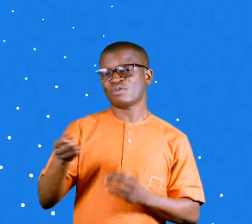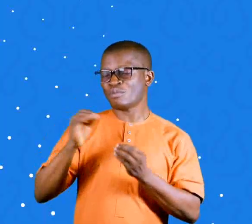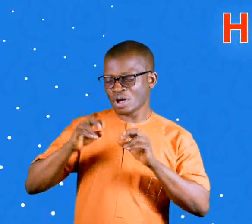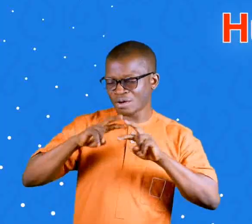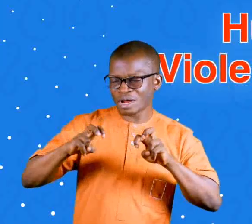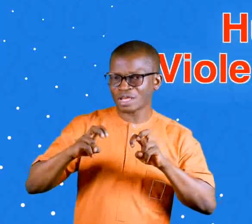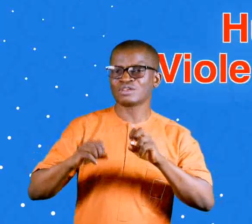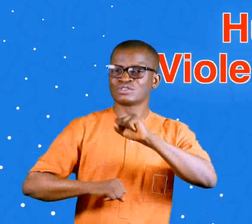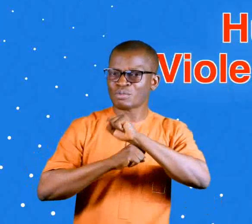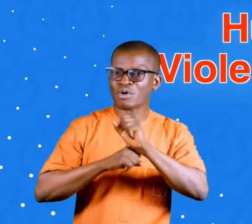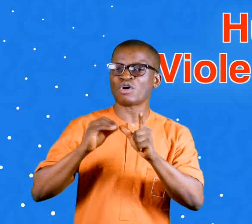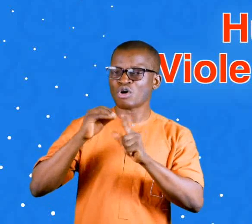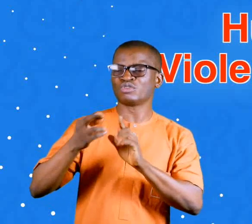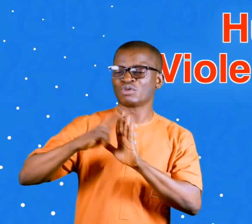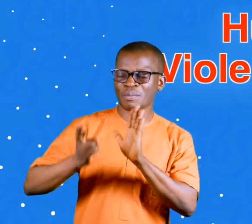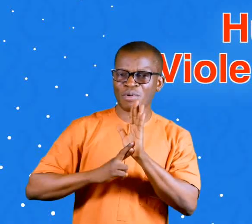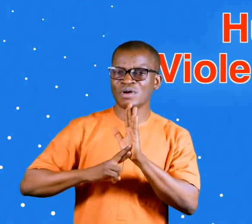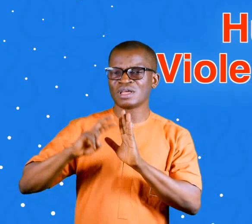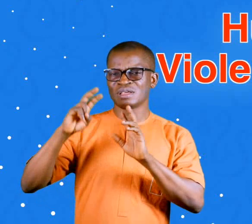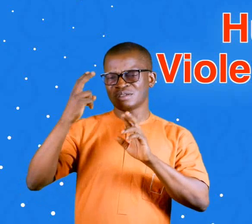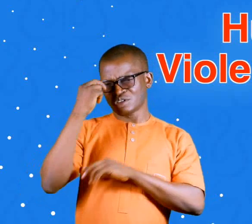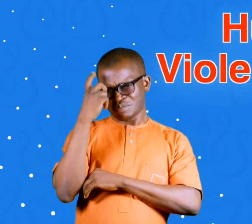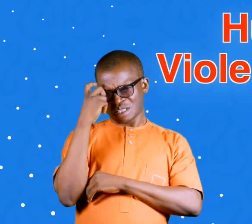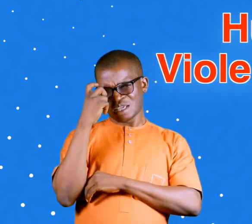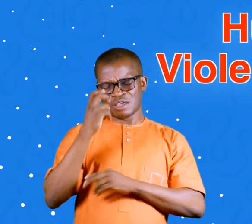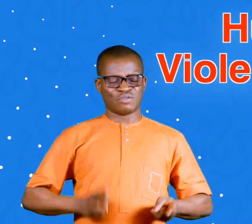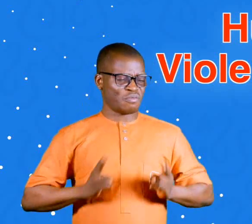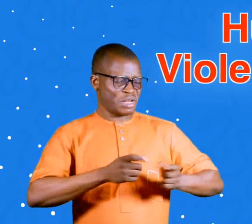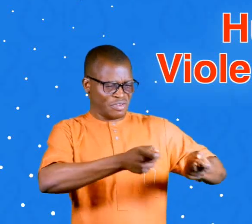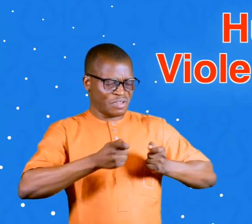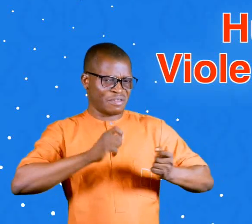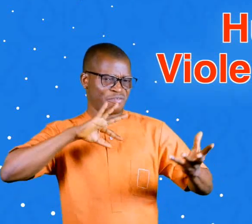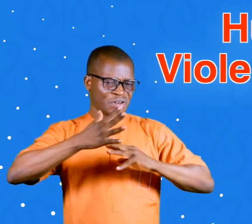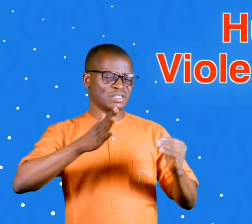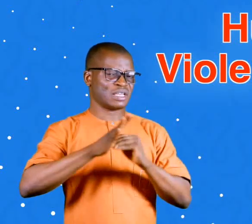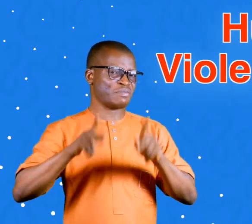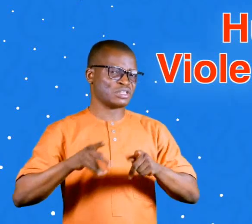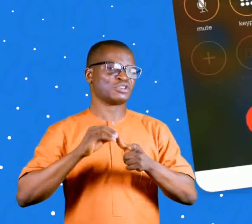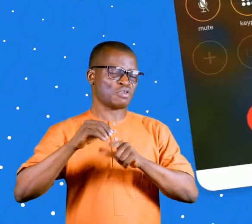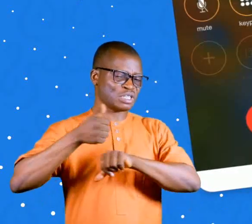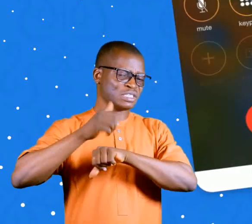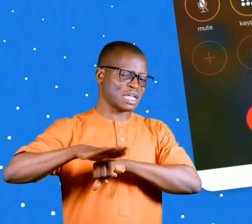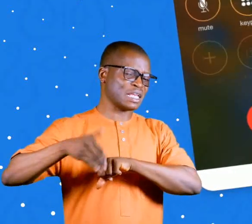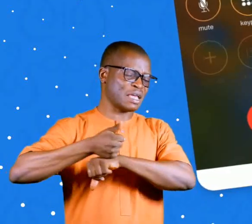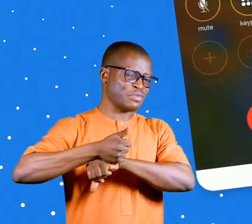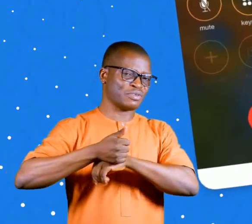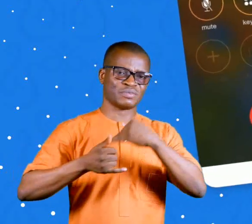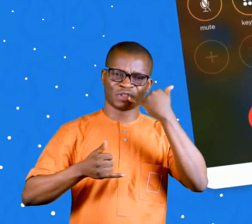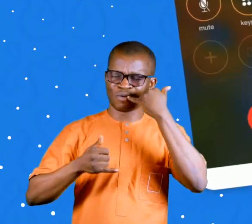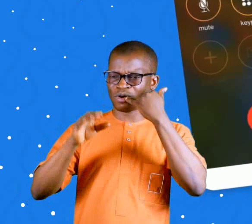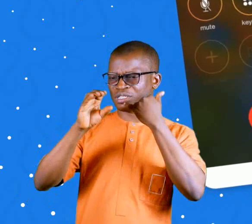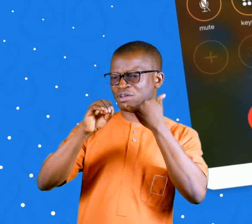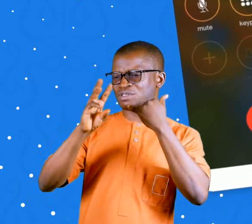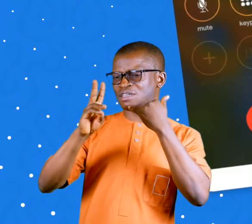For more inquiries and support, or to report cases of suspected human trafficking, violence against persons, and child abuse, please call NAPTIP